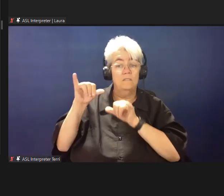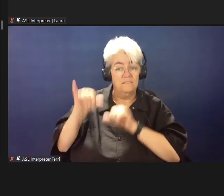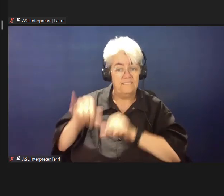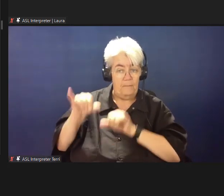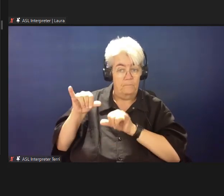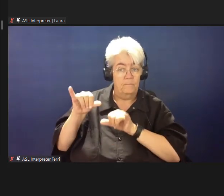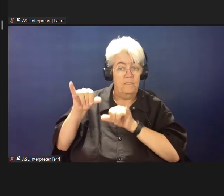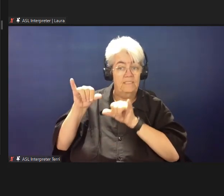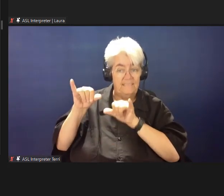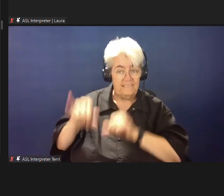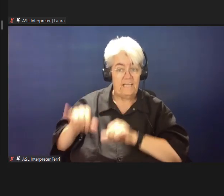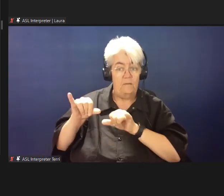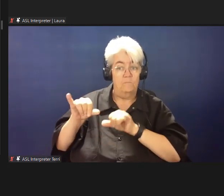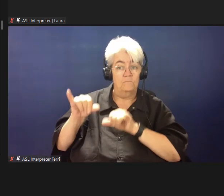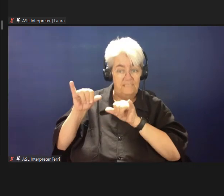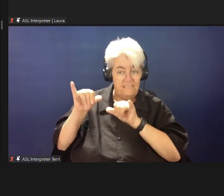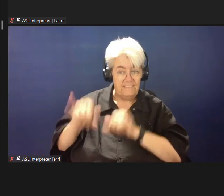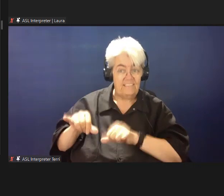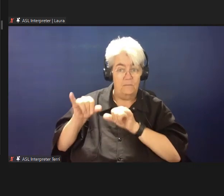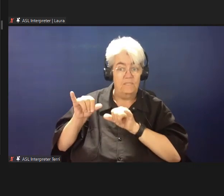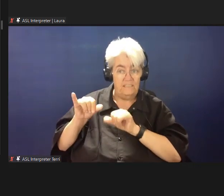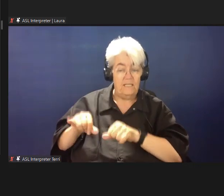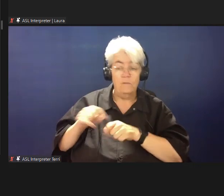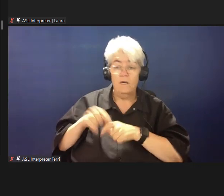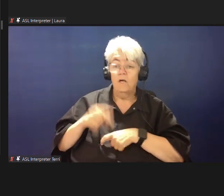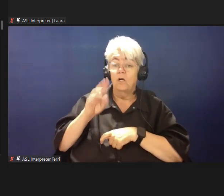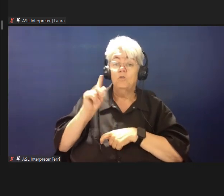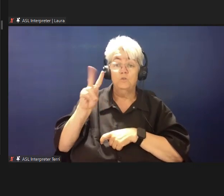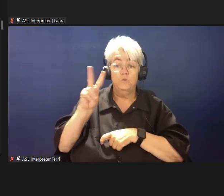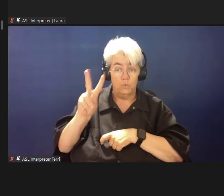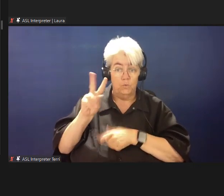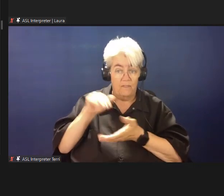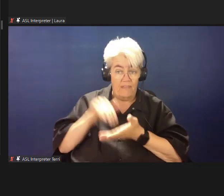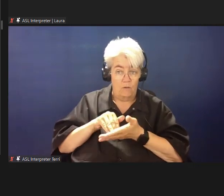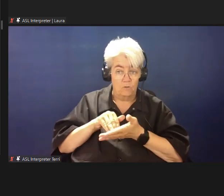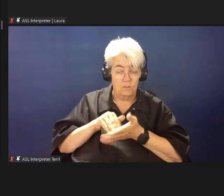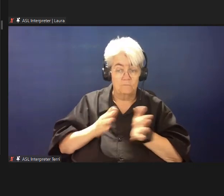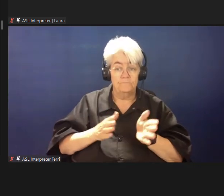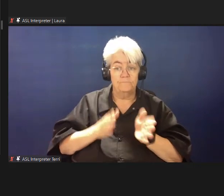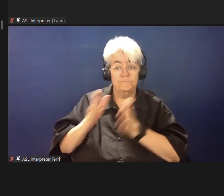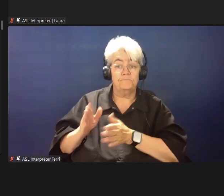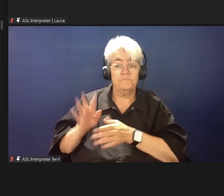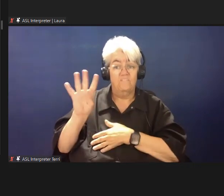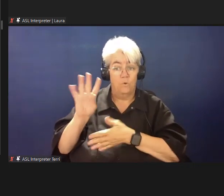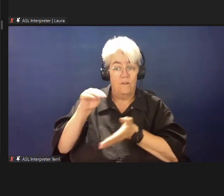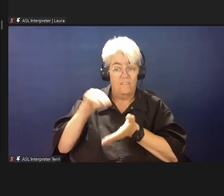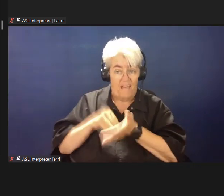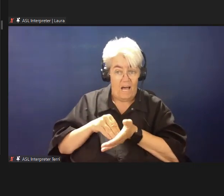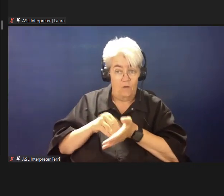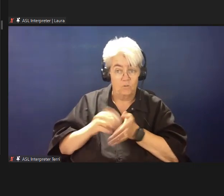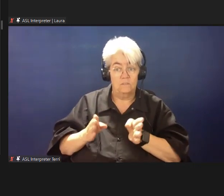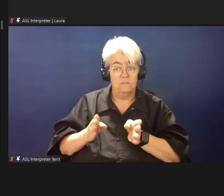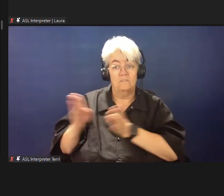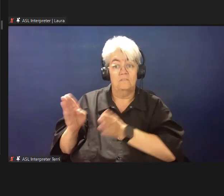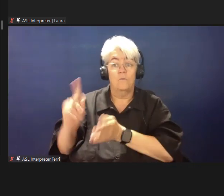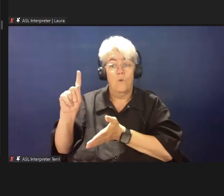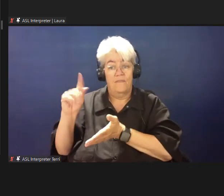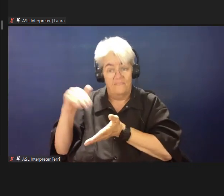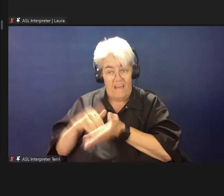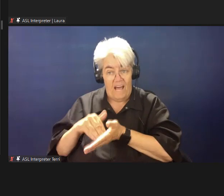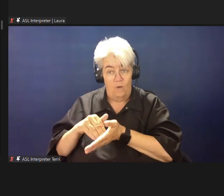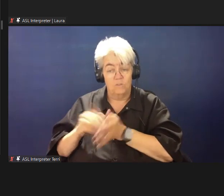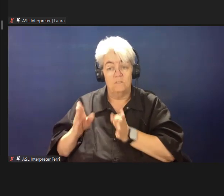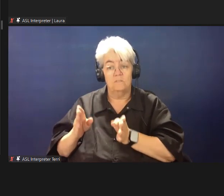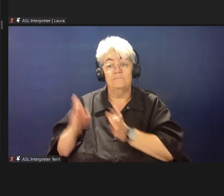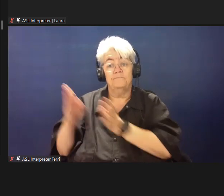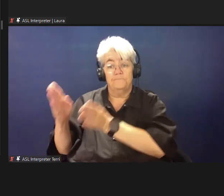frequency level, starting at 2,000, then 4,000, then 1,000,